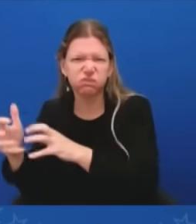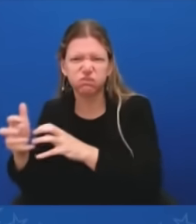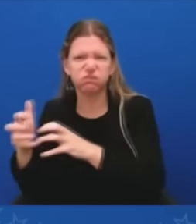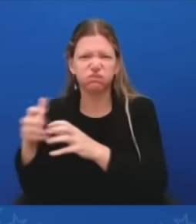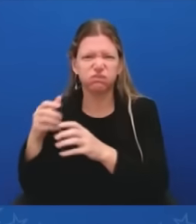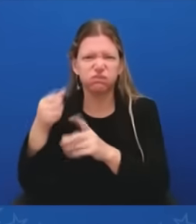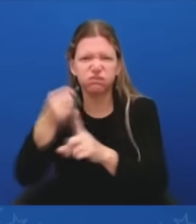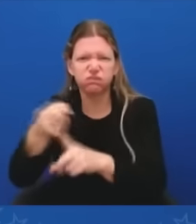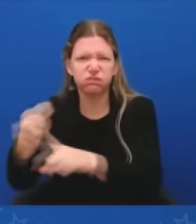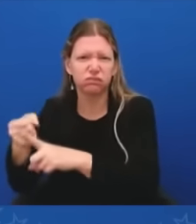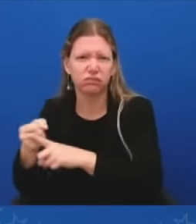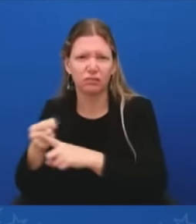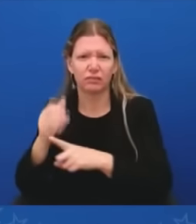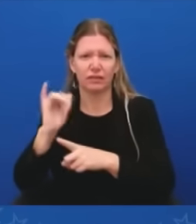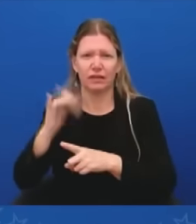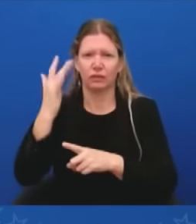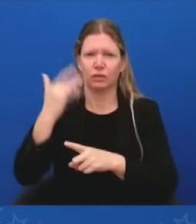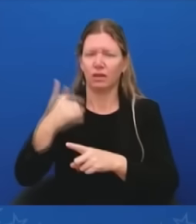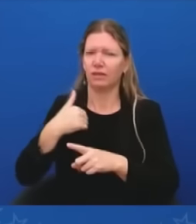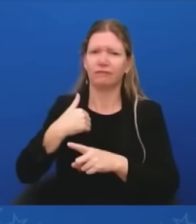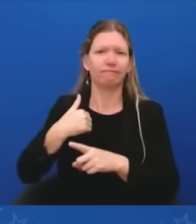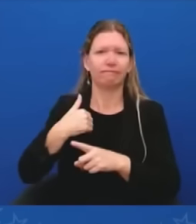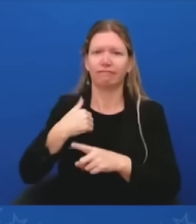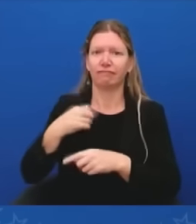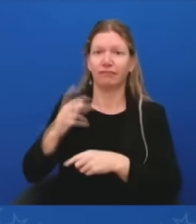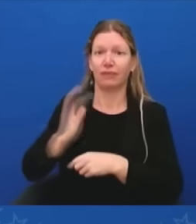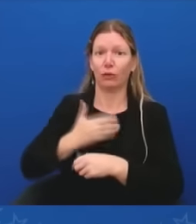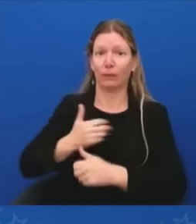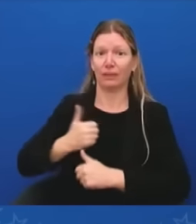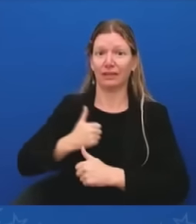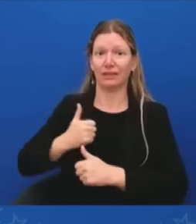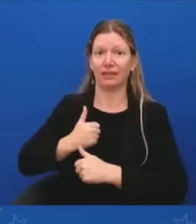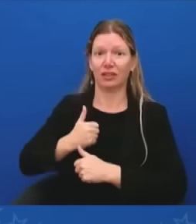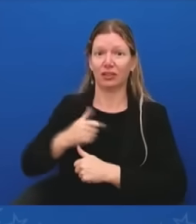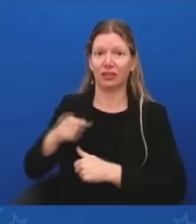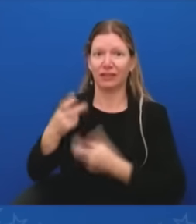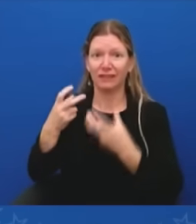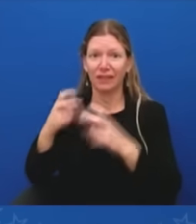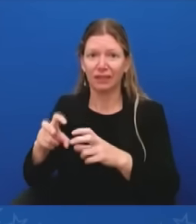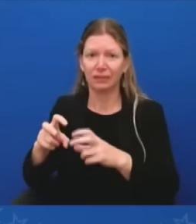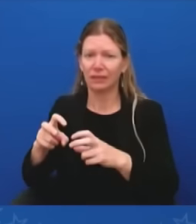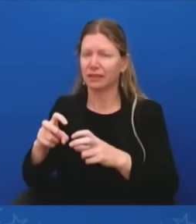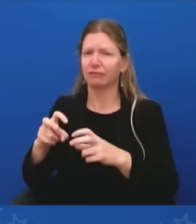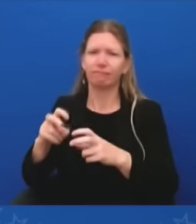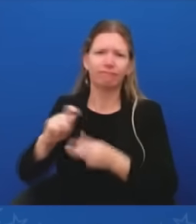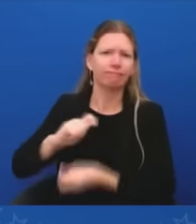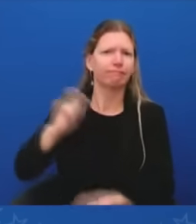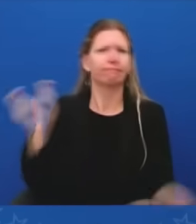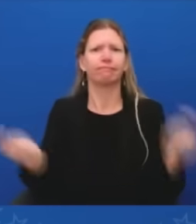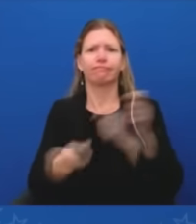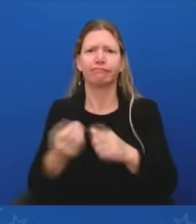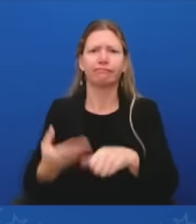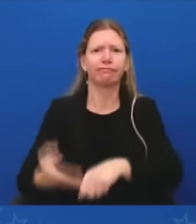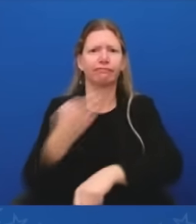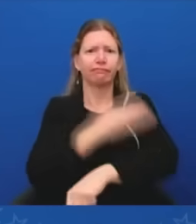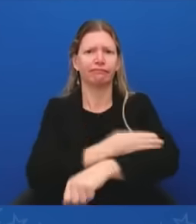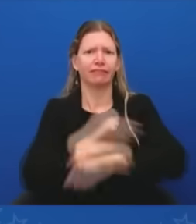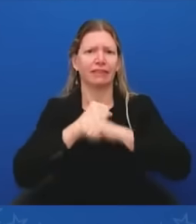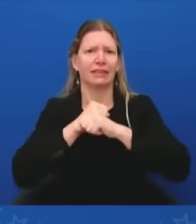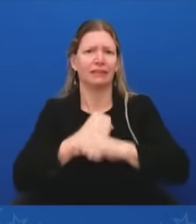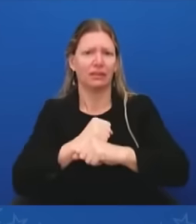For decades, America has had the most powerful military in the world. And that happens because we choose to make it